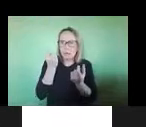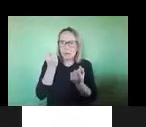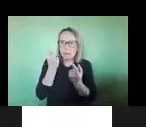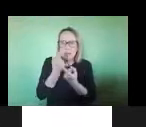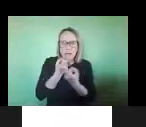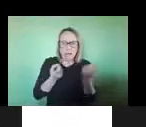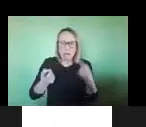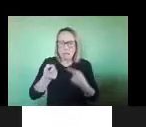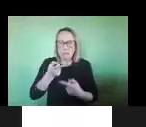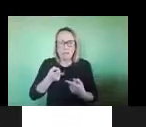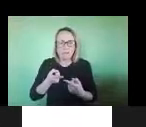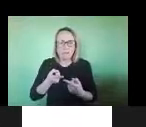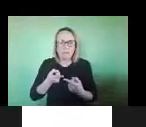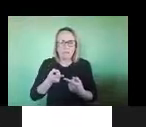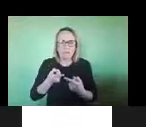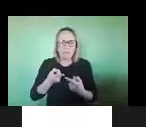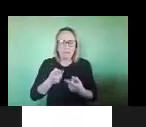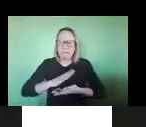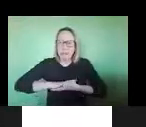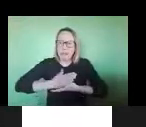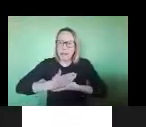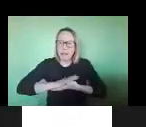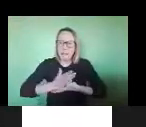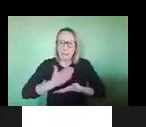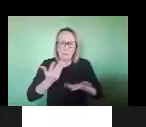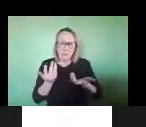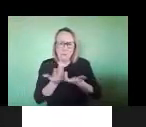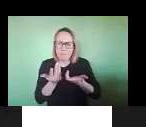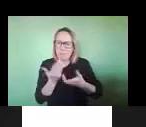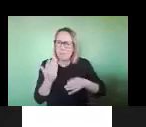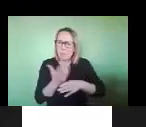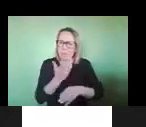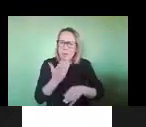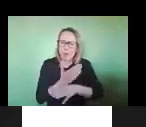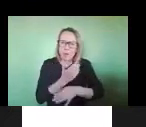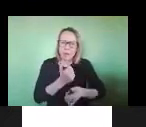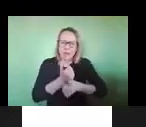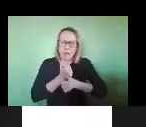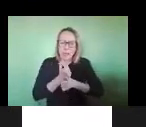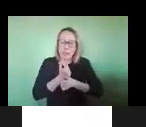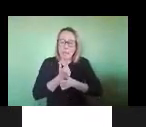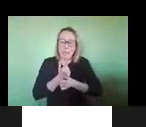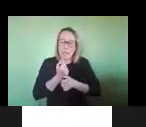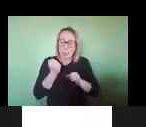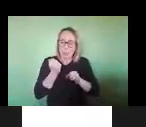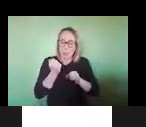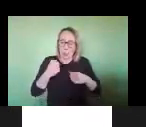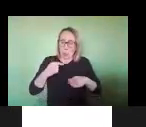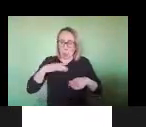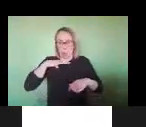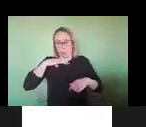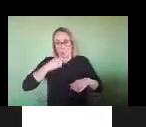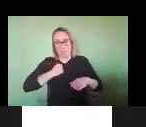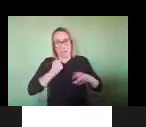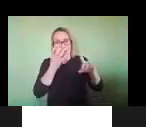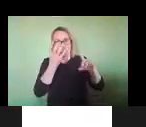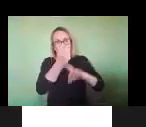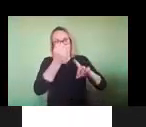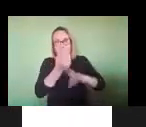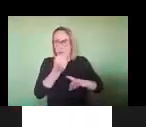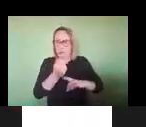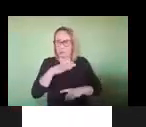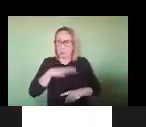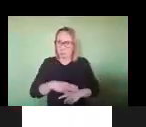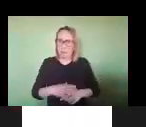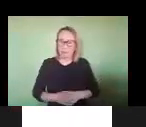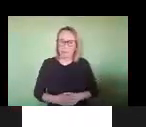things, to understand the laptop, to help me to do things that I want to do. So you, It's really